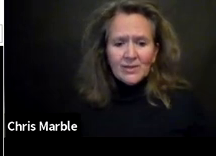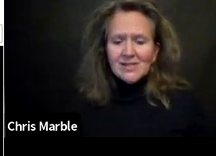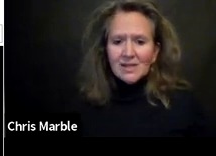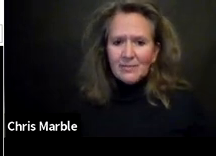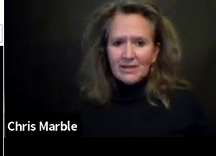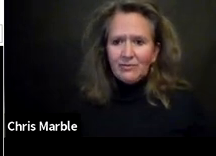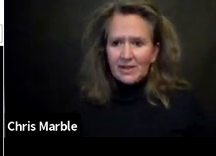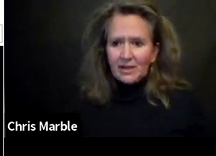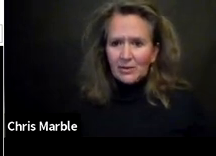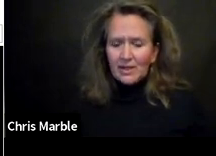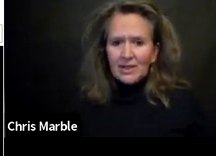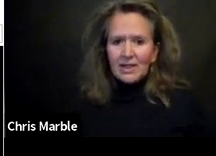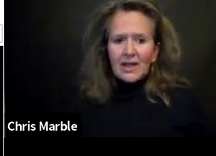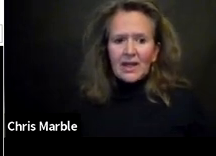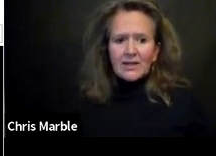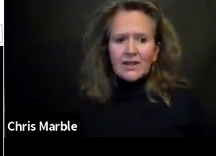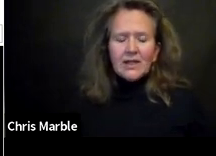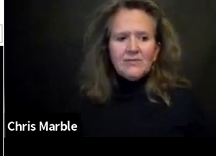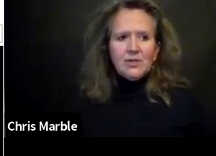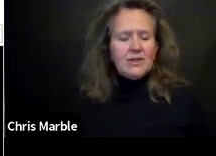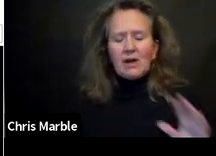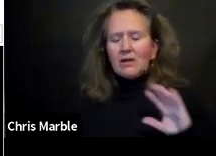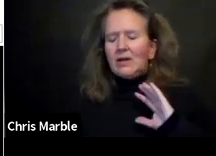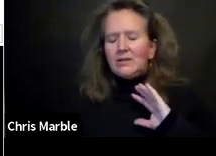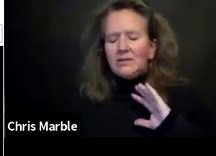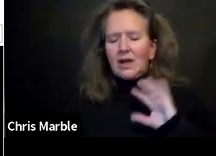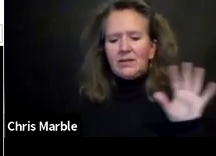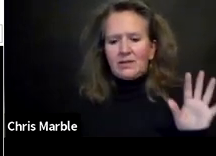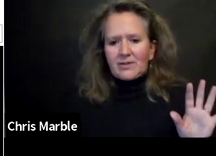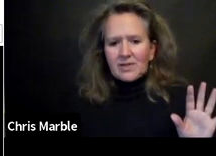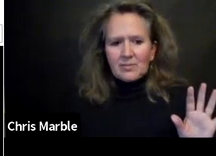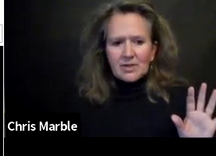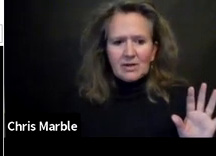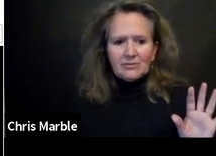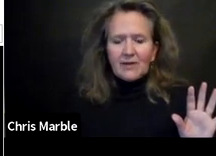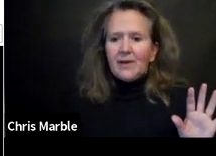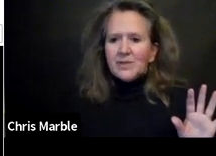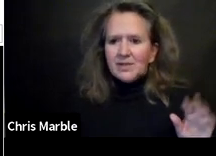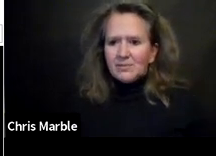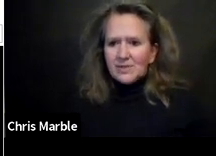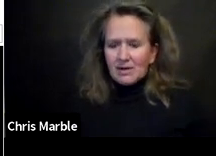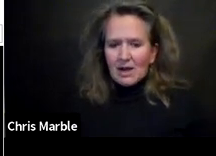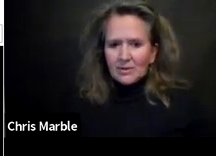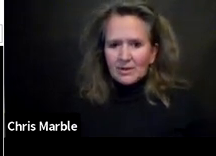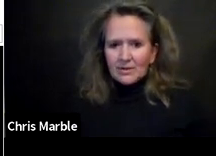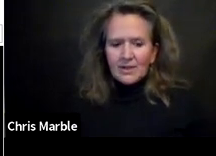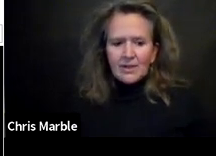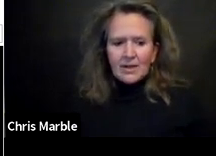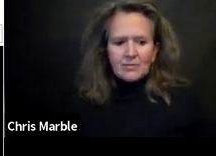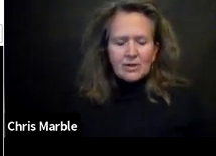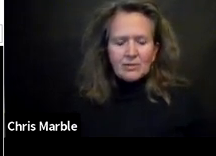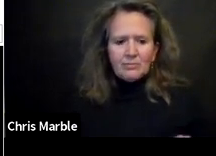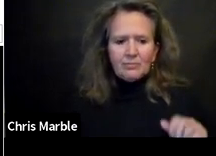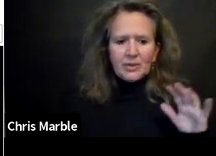right now. It's a six minute video and it gives you, there are a ton of different types of FM systems that are out there.